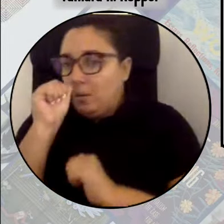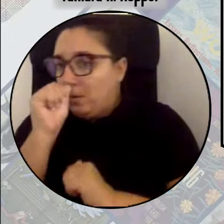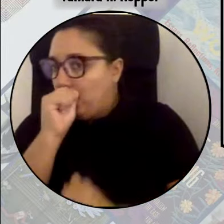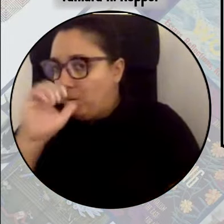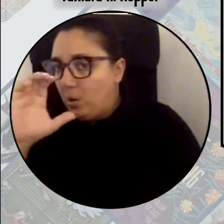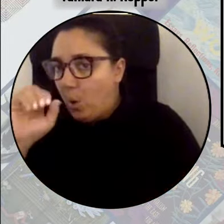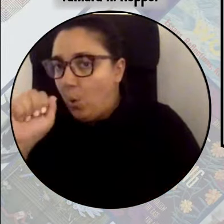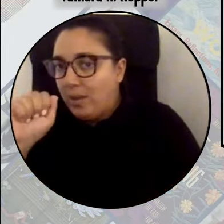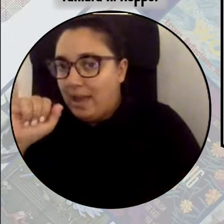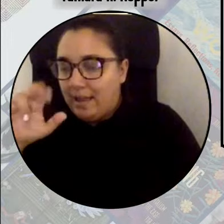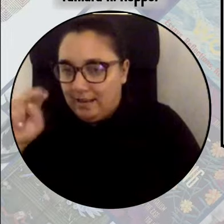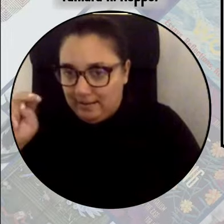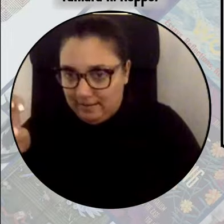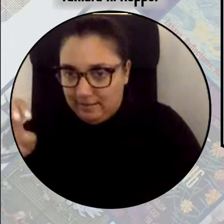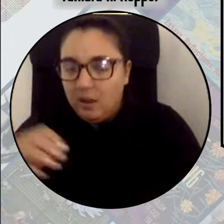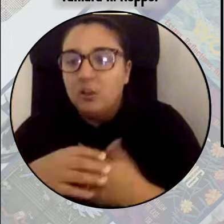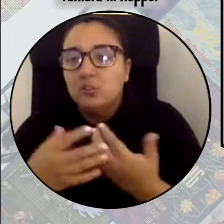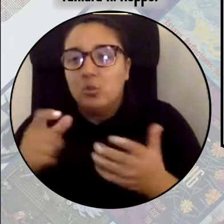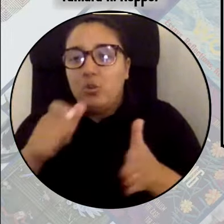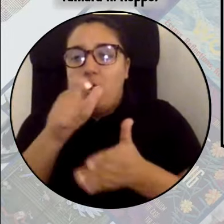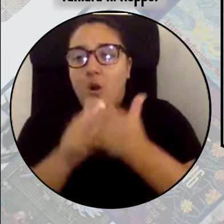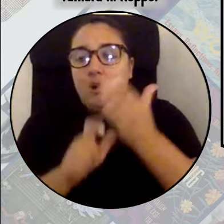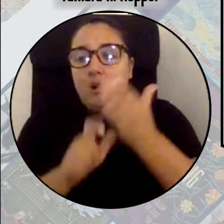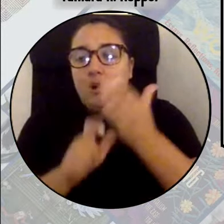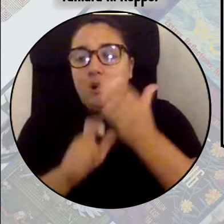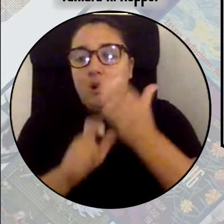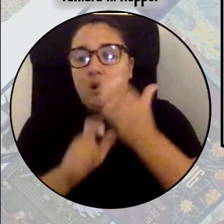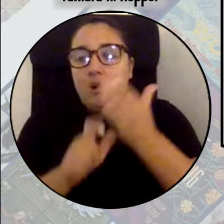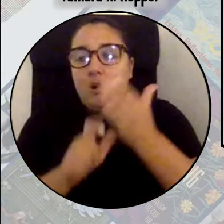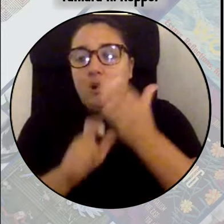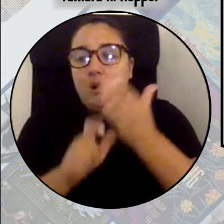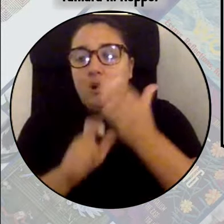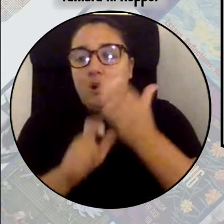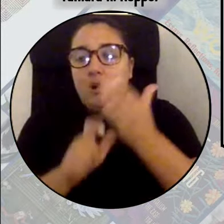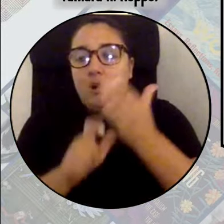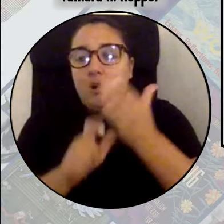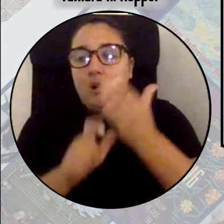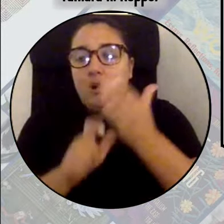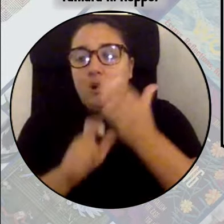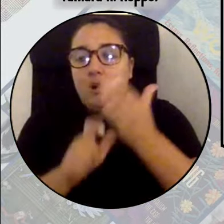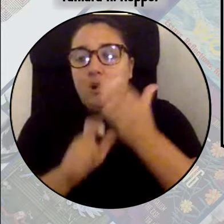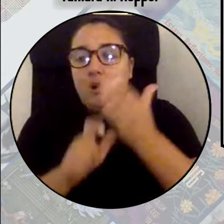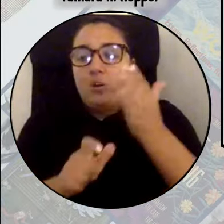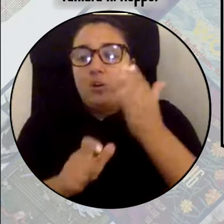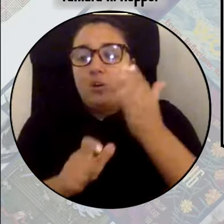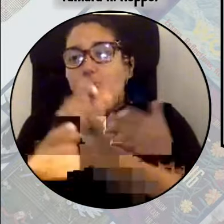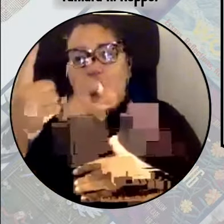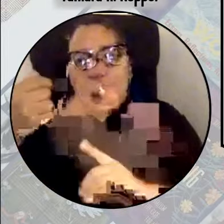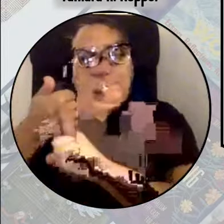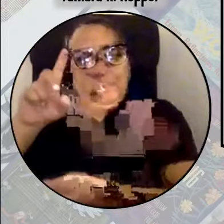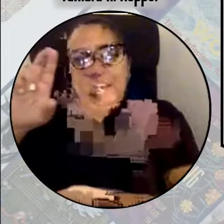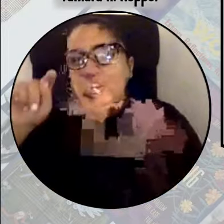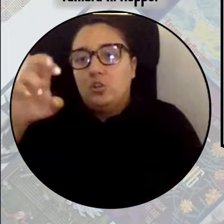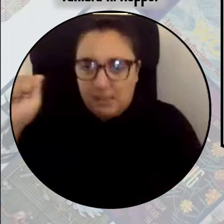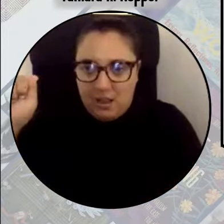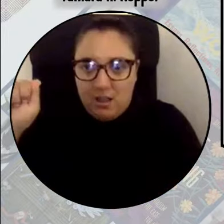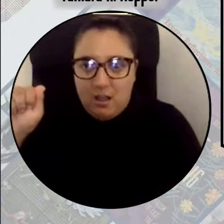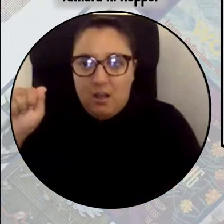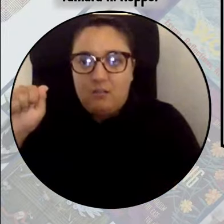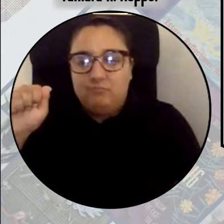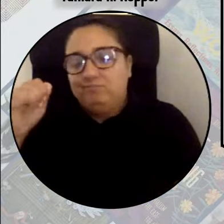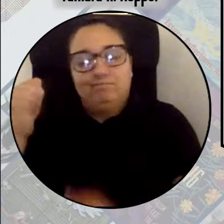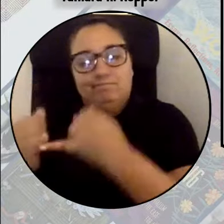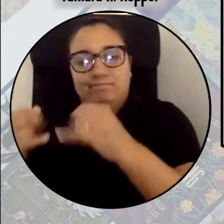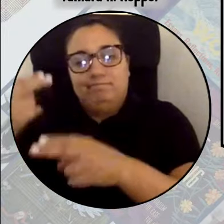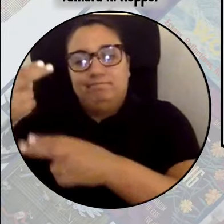and I just wanted to draw attention to this article. This is by Dr. Teresa Runstetler, and if you don't know, she does a lot of work on racism, criminalization,